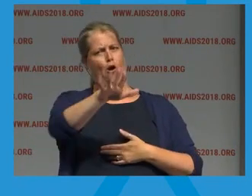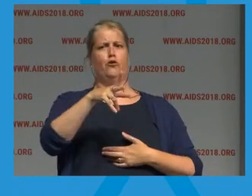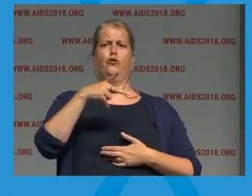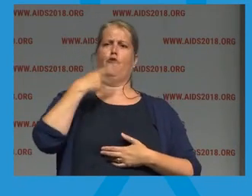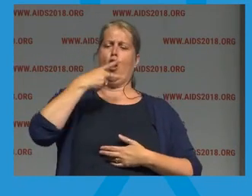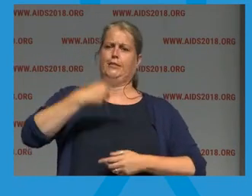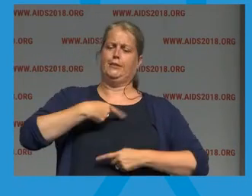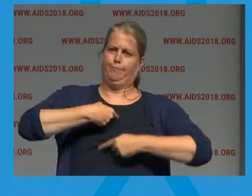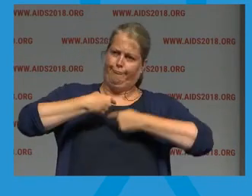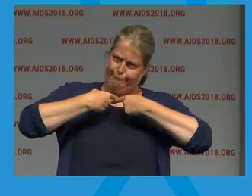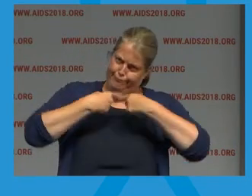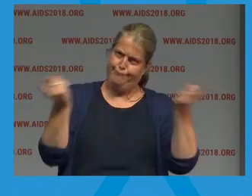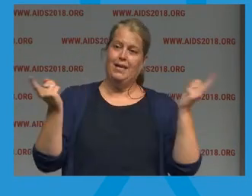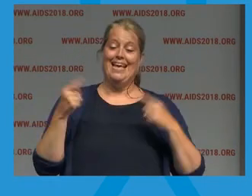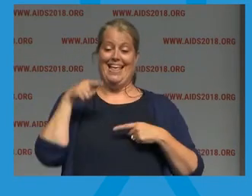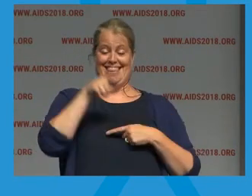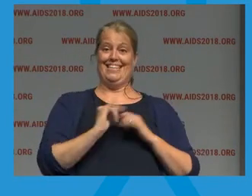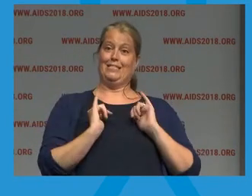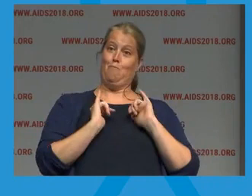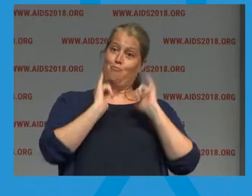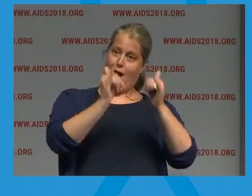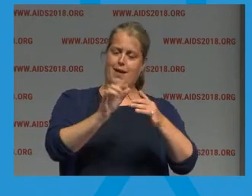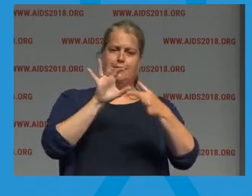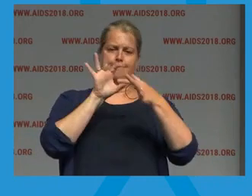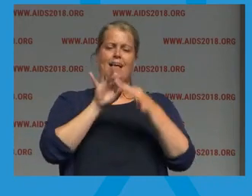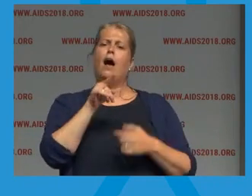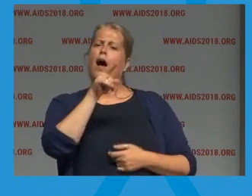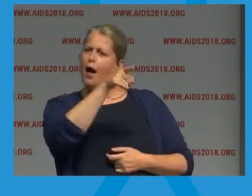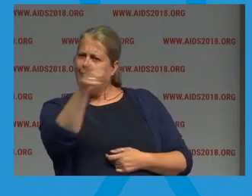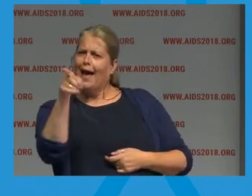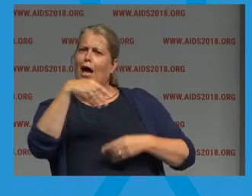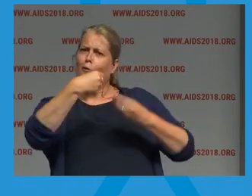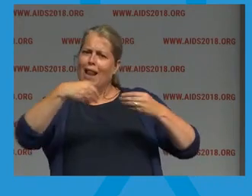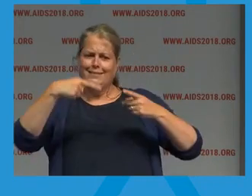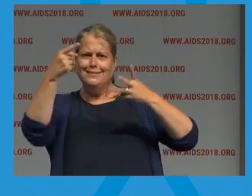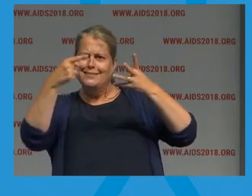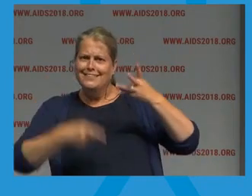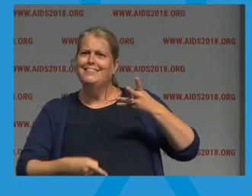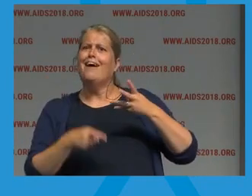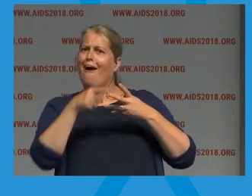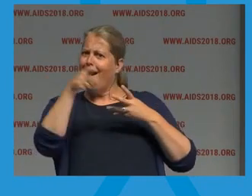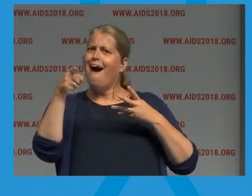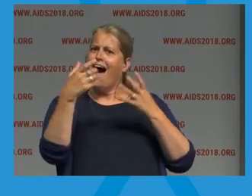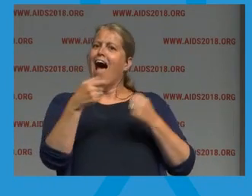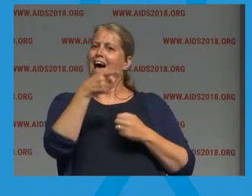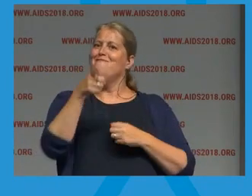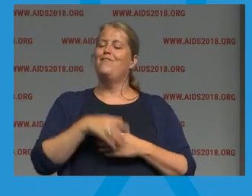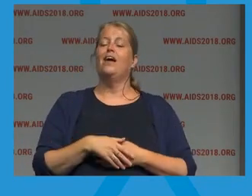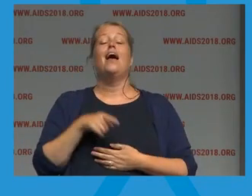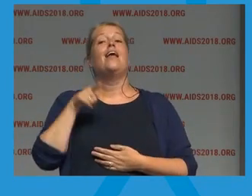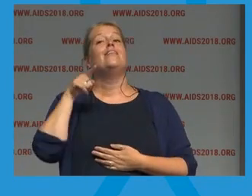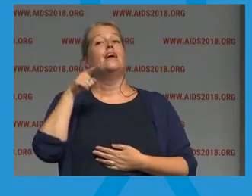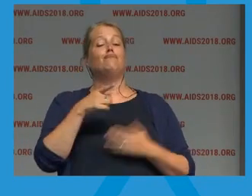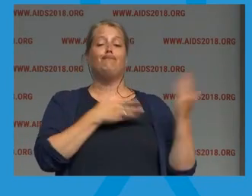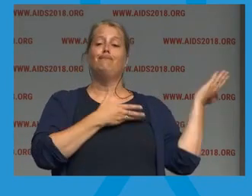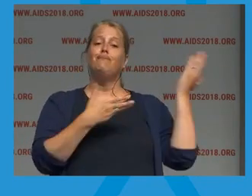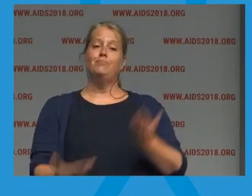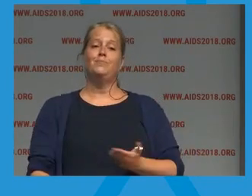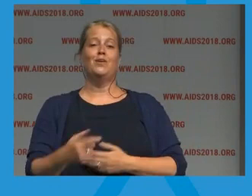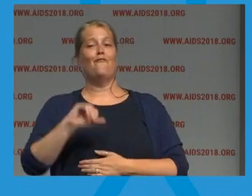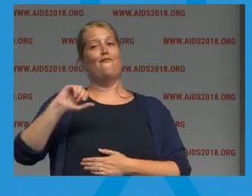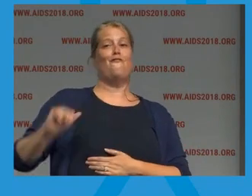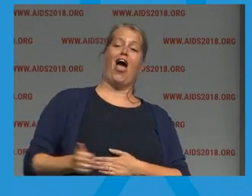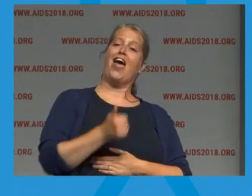This prize recognizes these qualities in the recipient and therefore gives me a great pleasure to introduce the